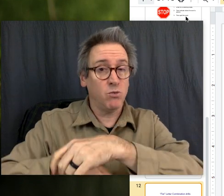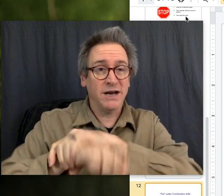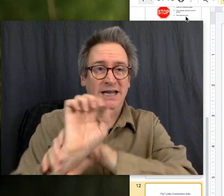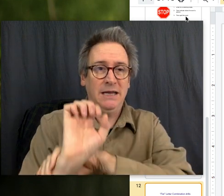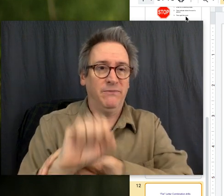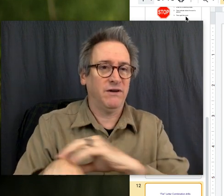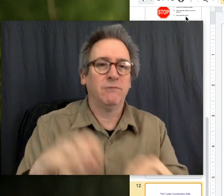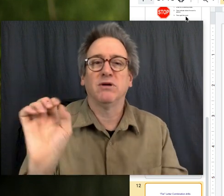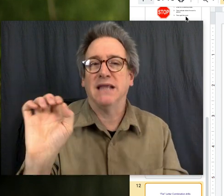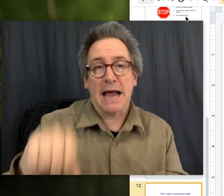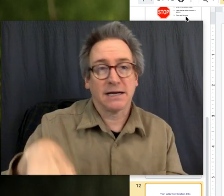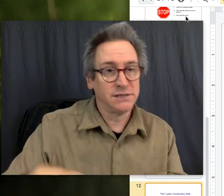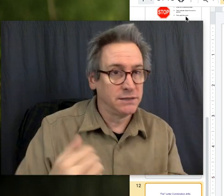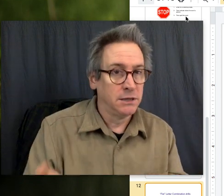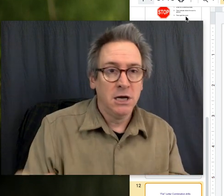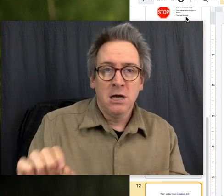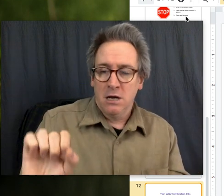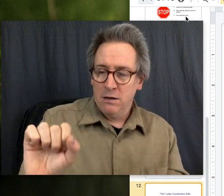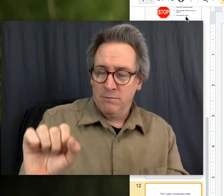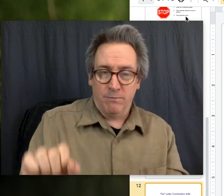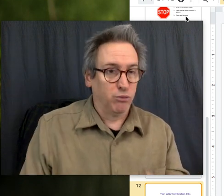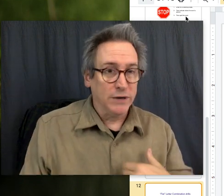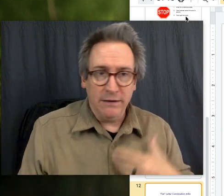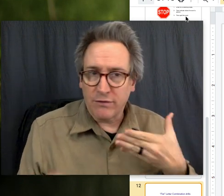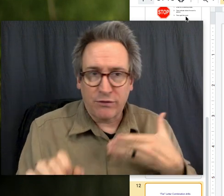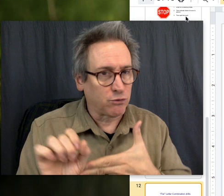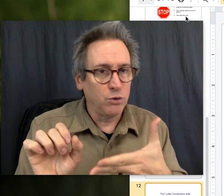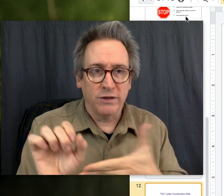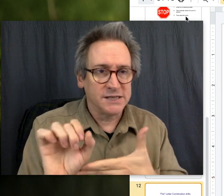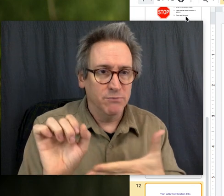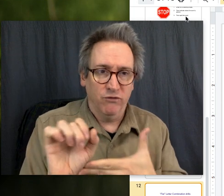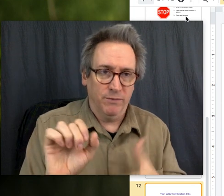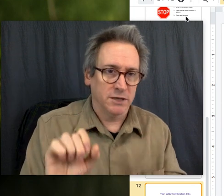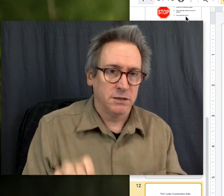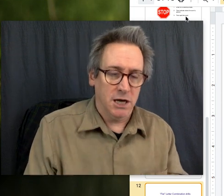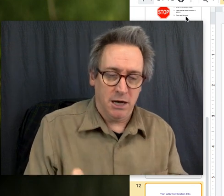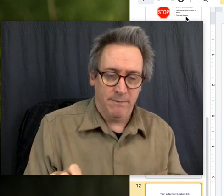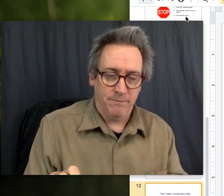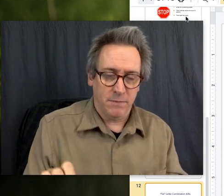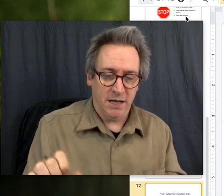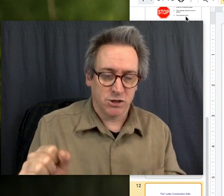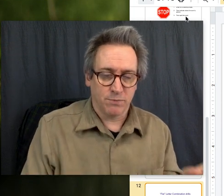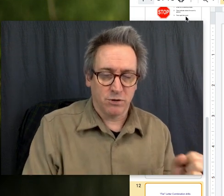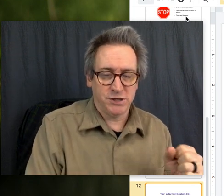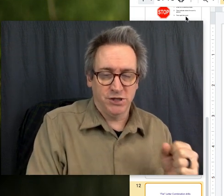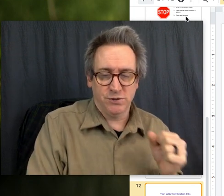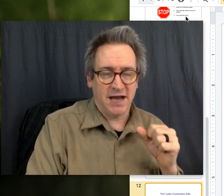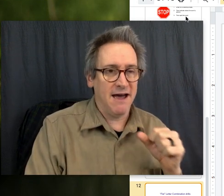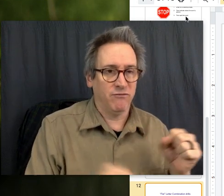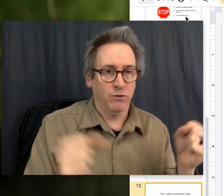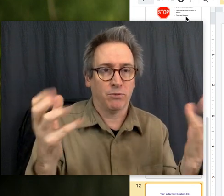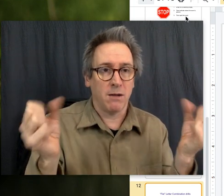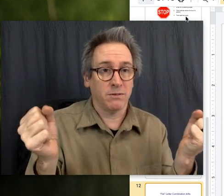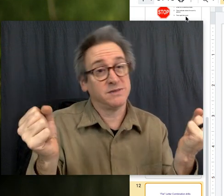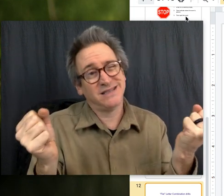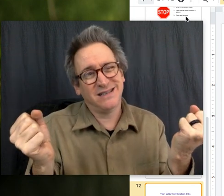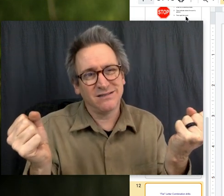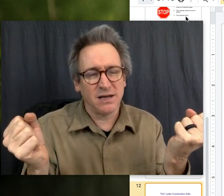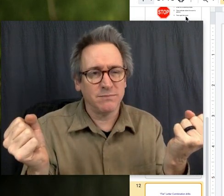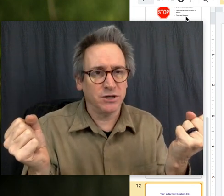also want to keep very relaxed. Breathe through this movement. Interpreters used to have real